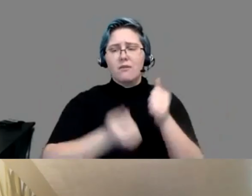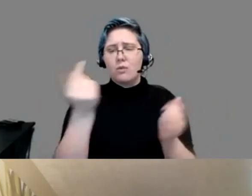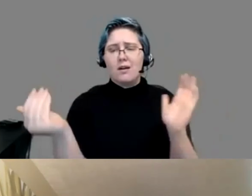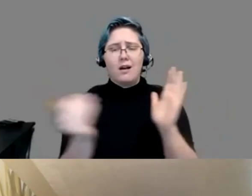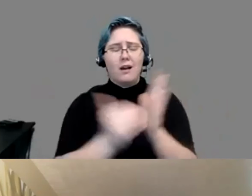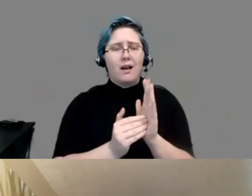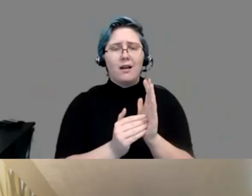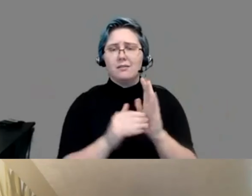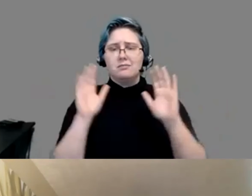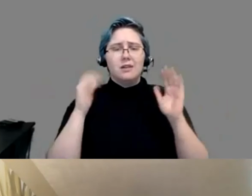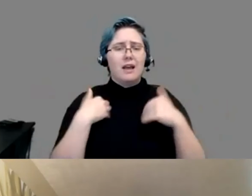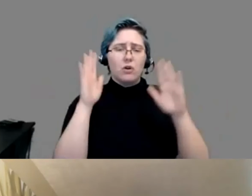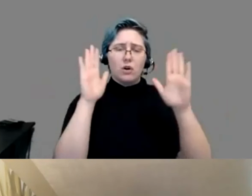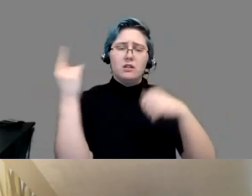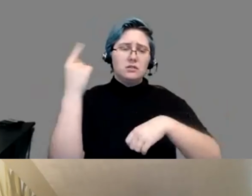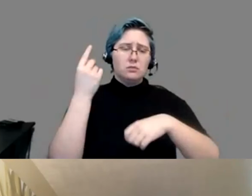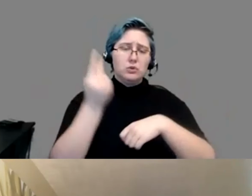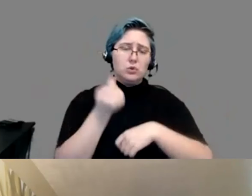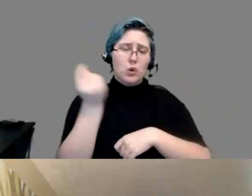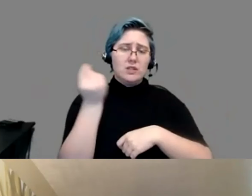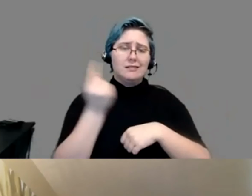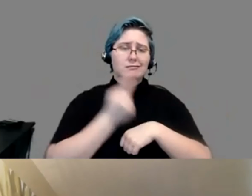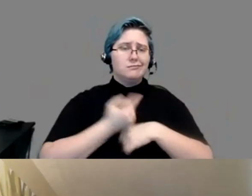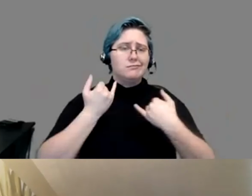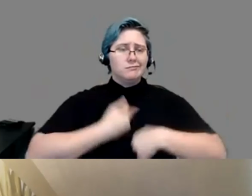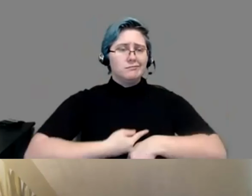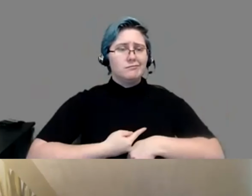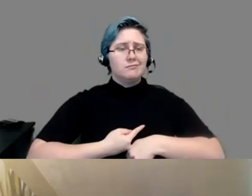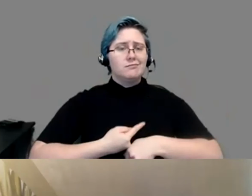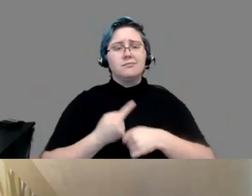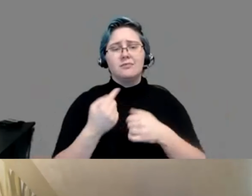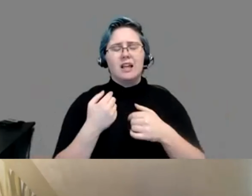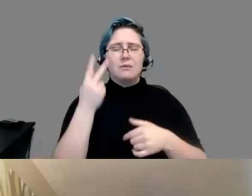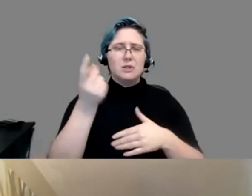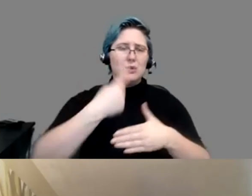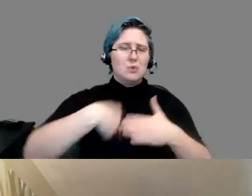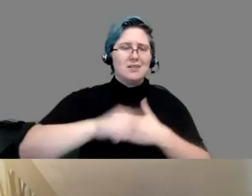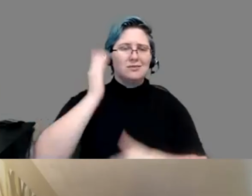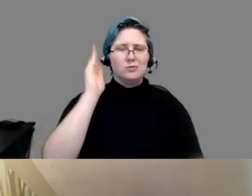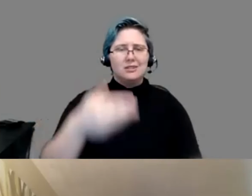again. Everyone have a great Tuesday, and we will see you next week.